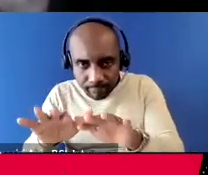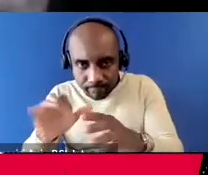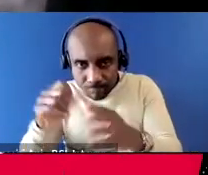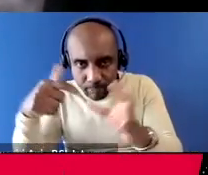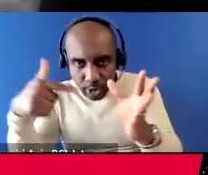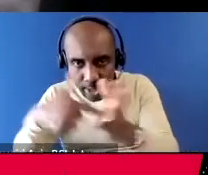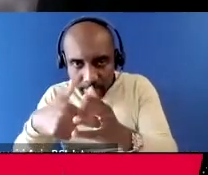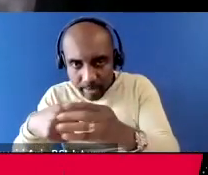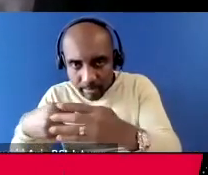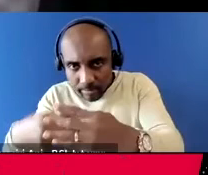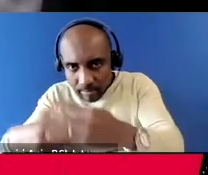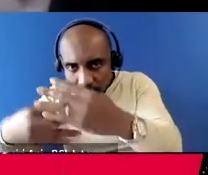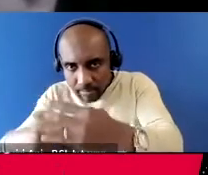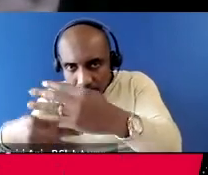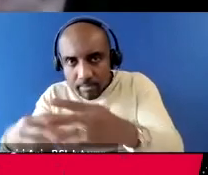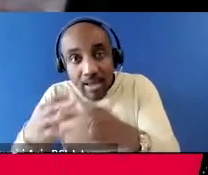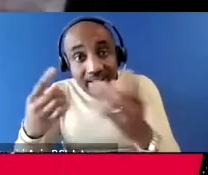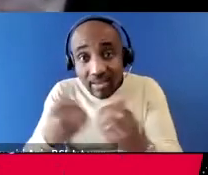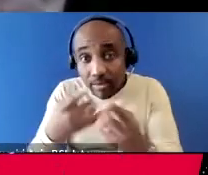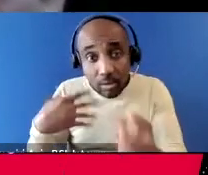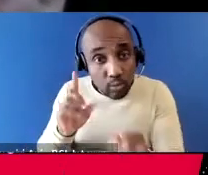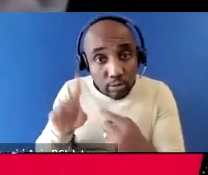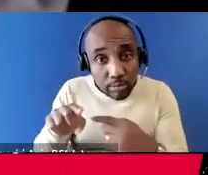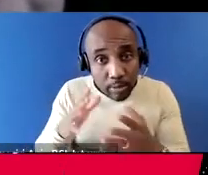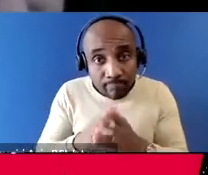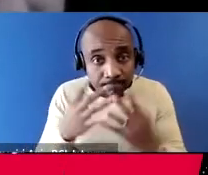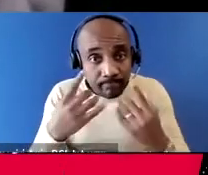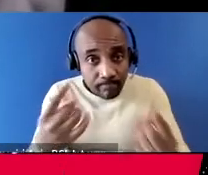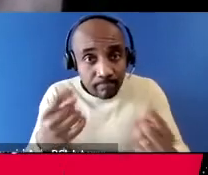Is there anything you'd like to respond to?